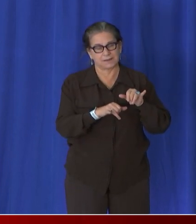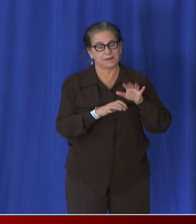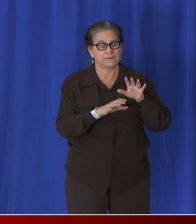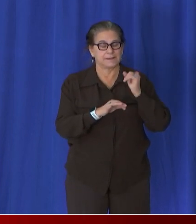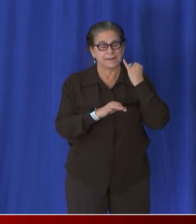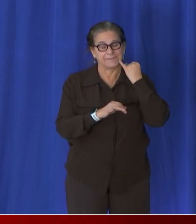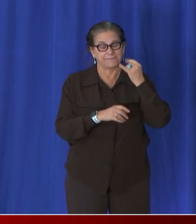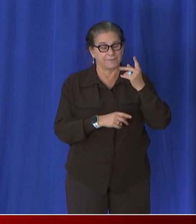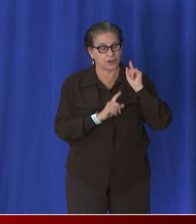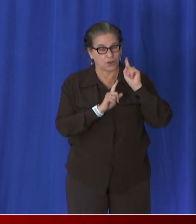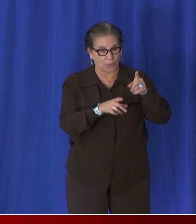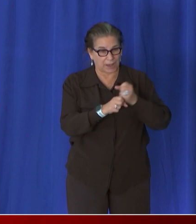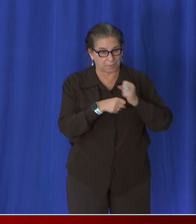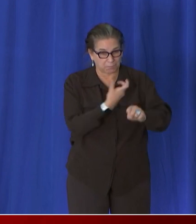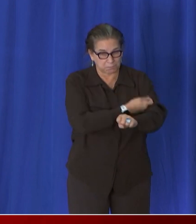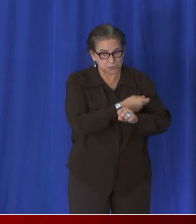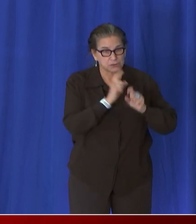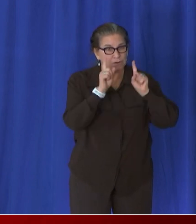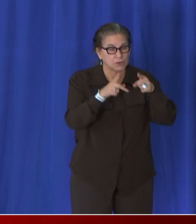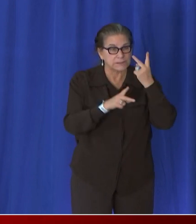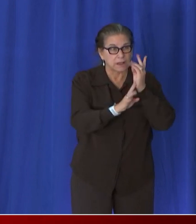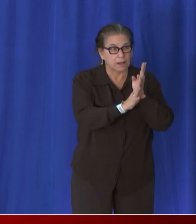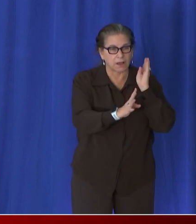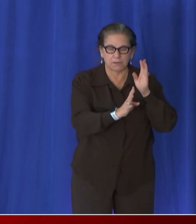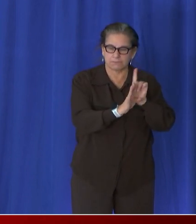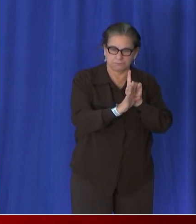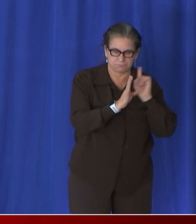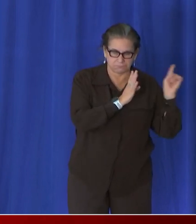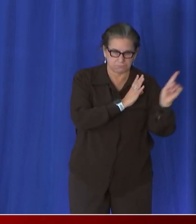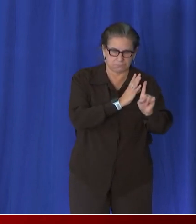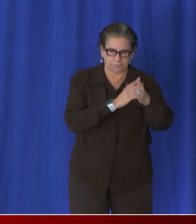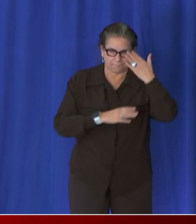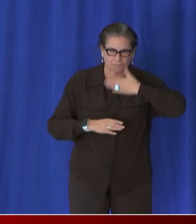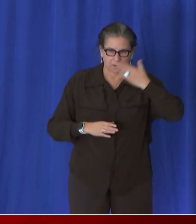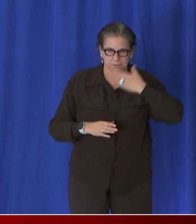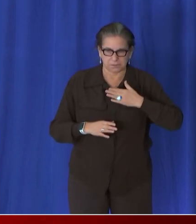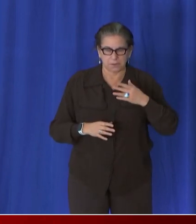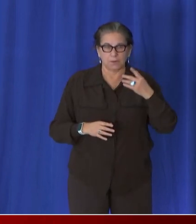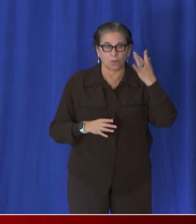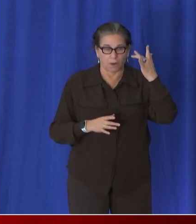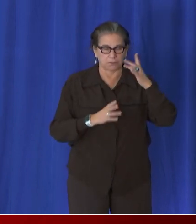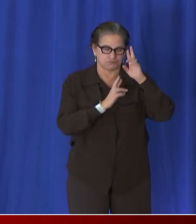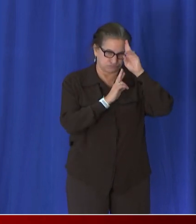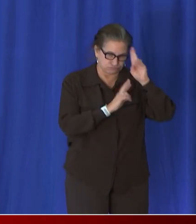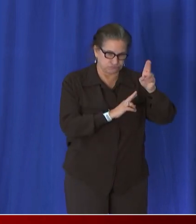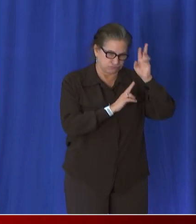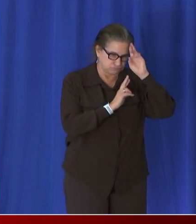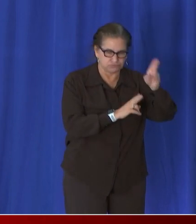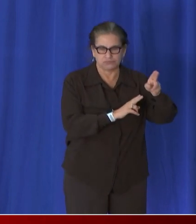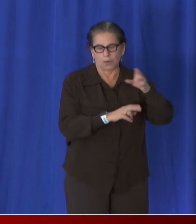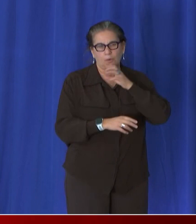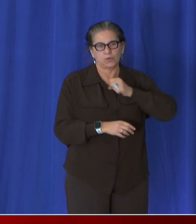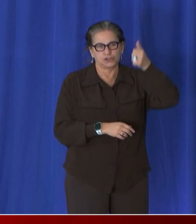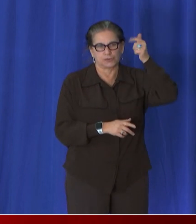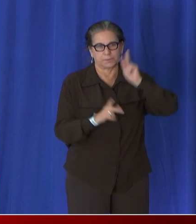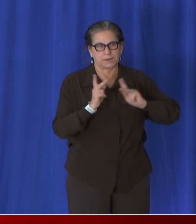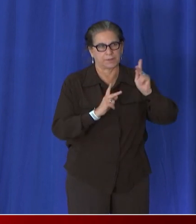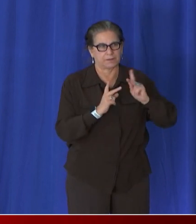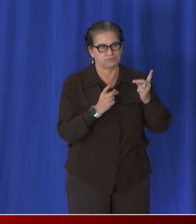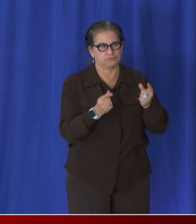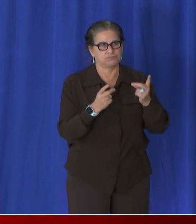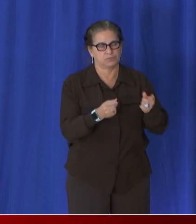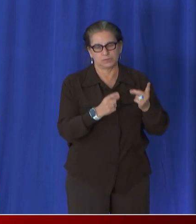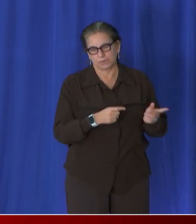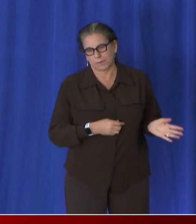With that, I will turn it back over to the mayor for our action plan. Thank you, Patrick. And we